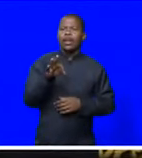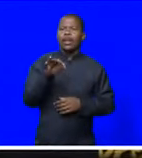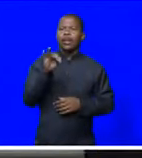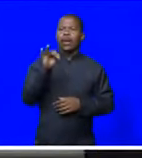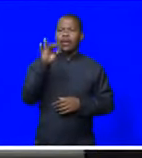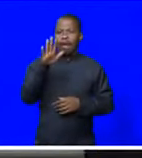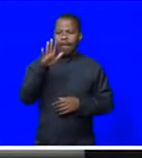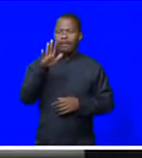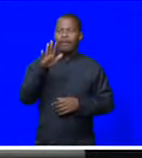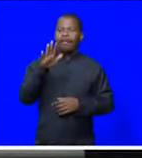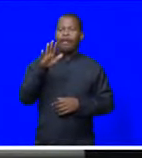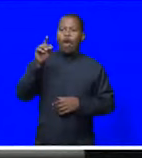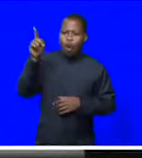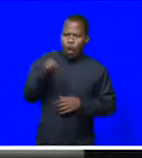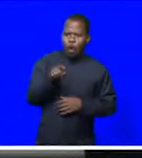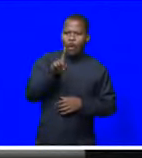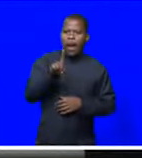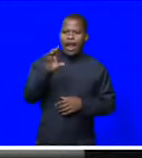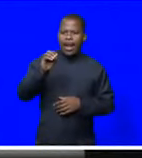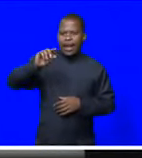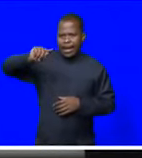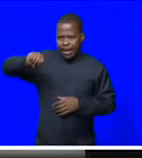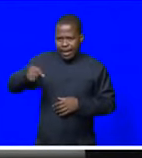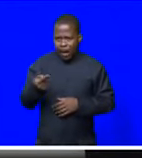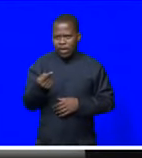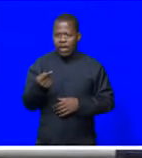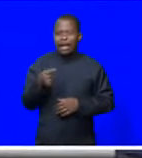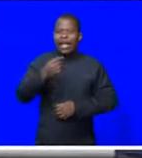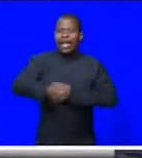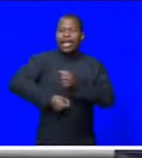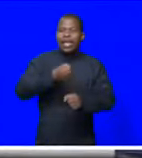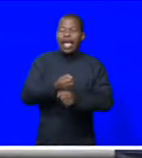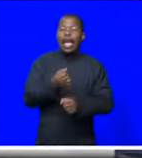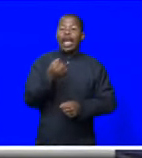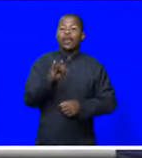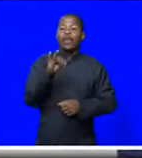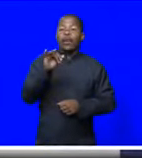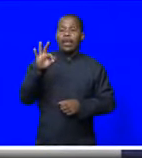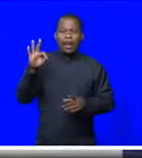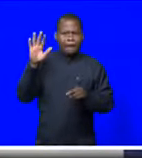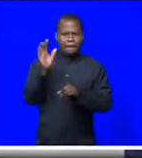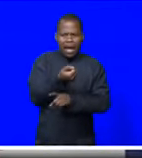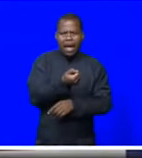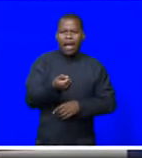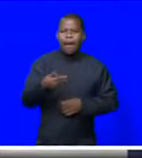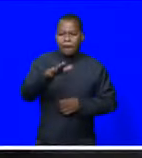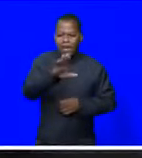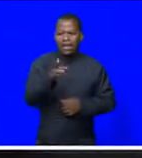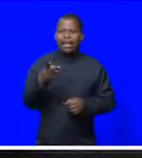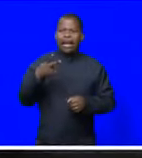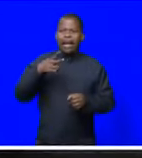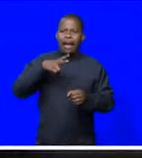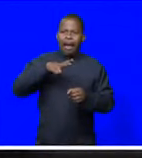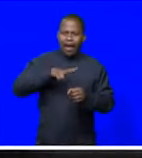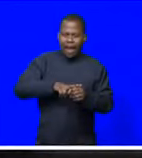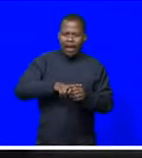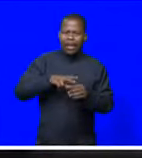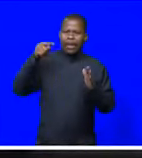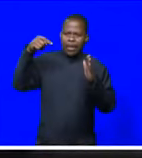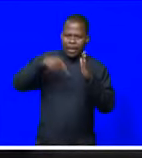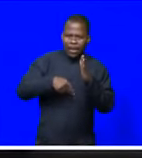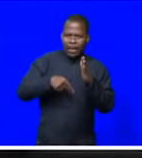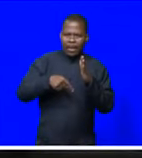per 100,000 live births by 2023 and ultimately reduce them to